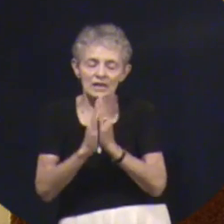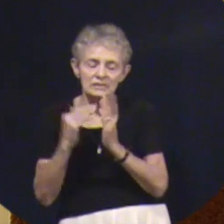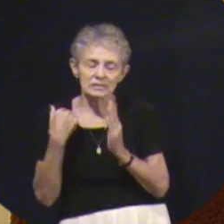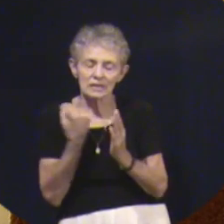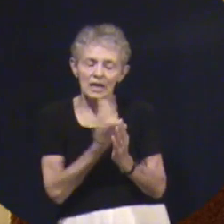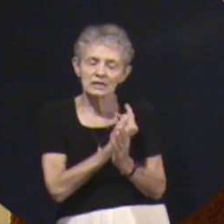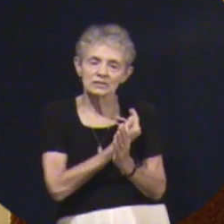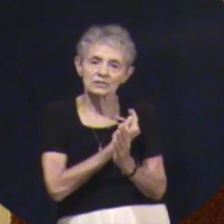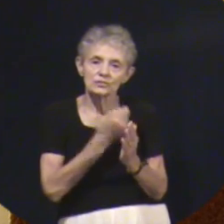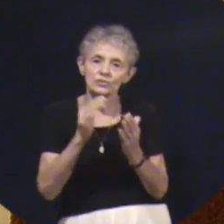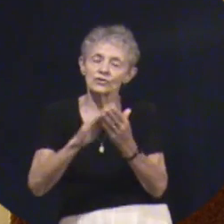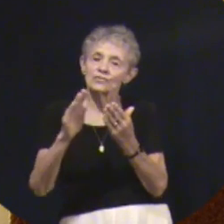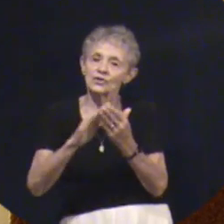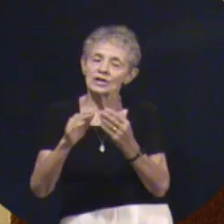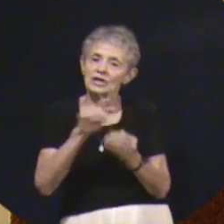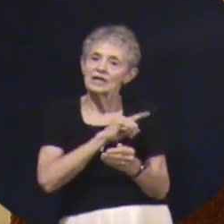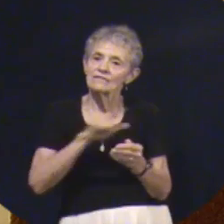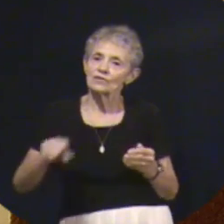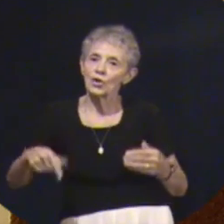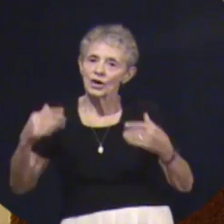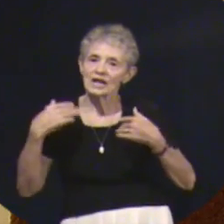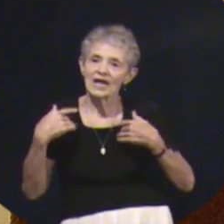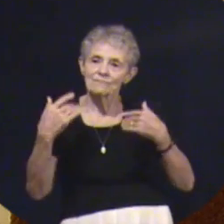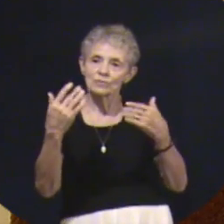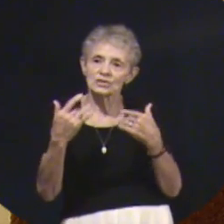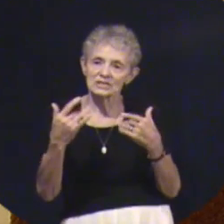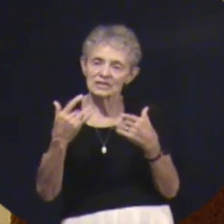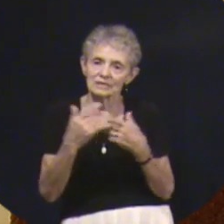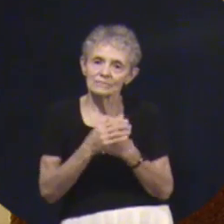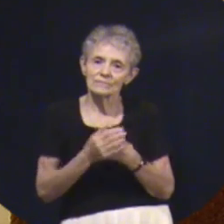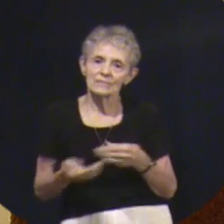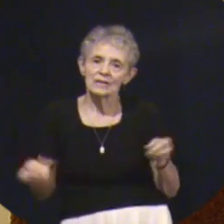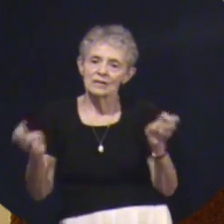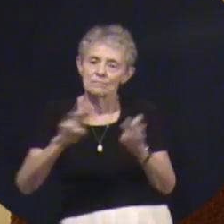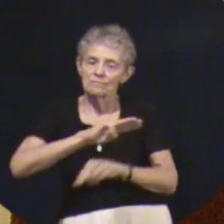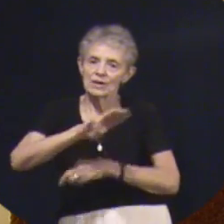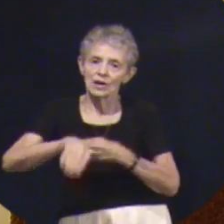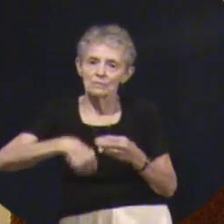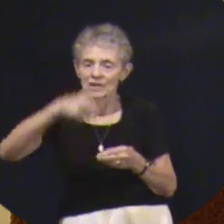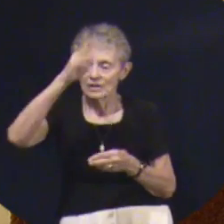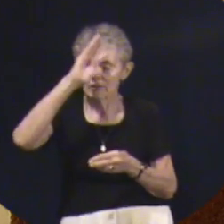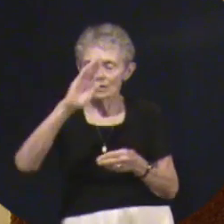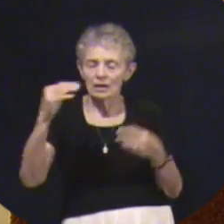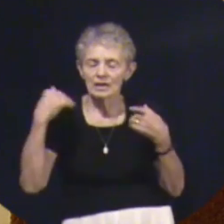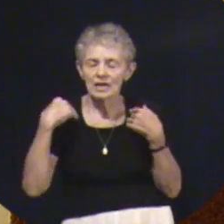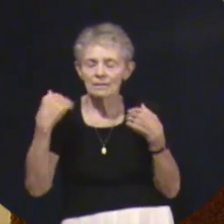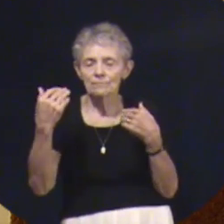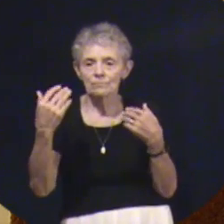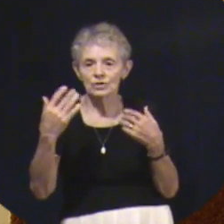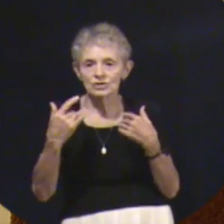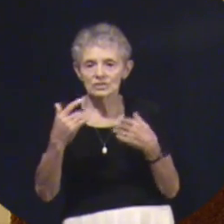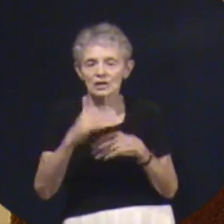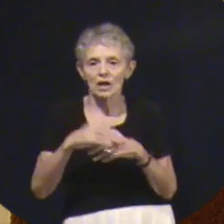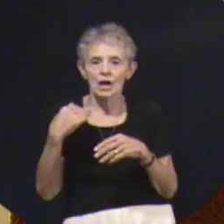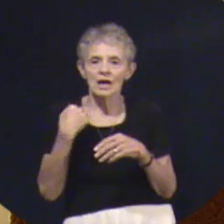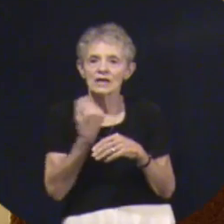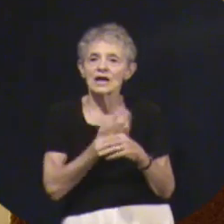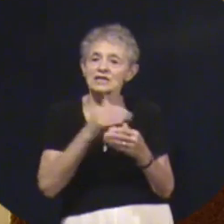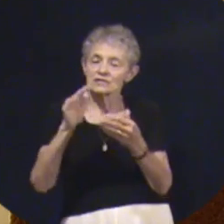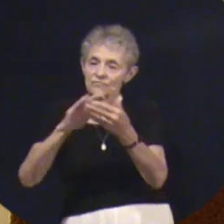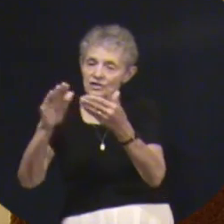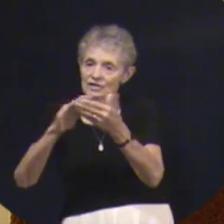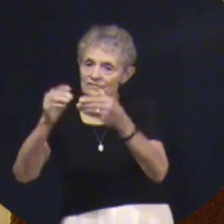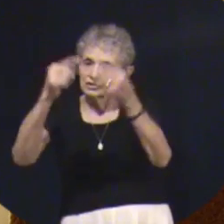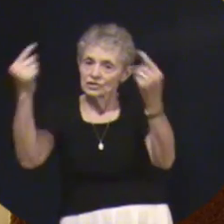forgive. Lord, have mercy. Lord, have mercy. May Almighty God have mercy on us, forgive us